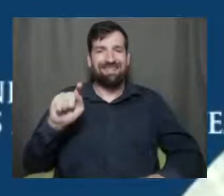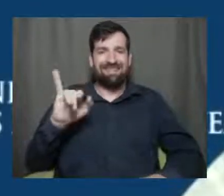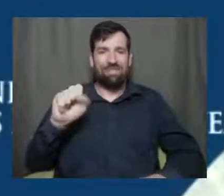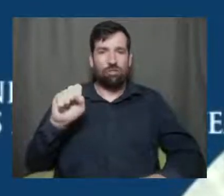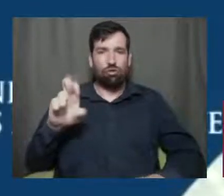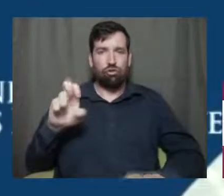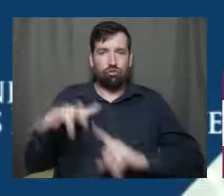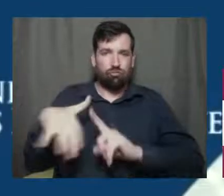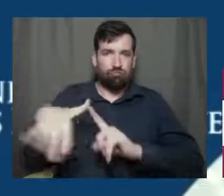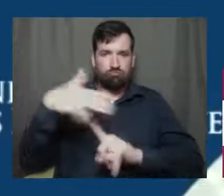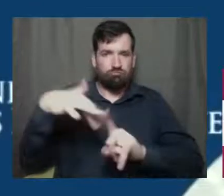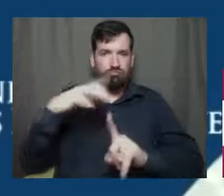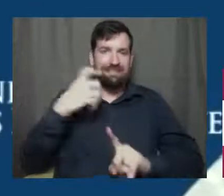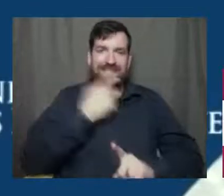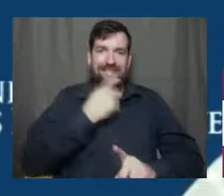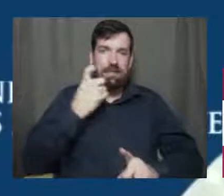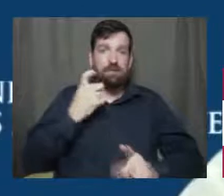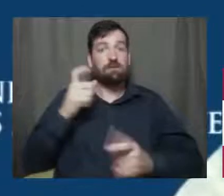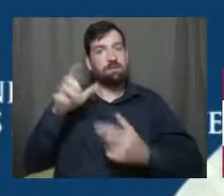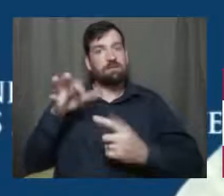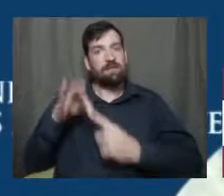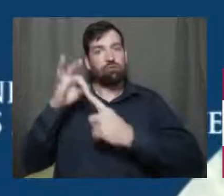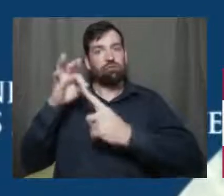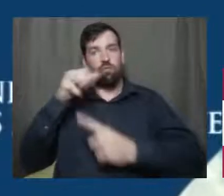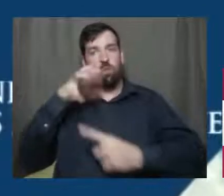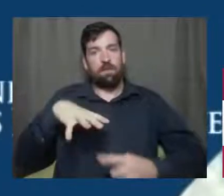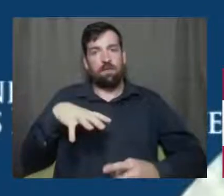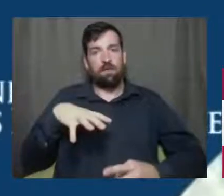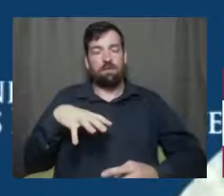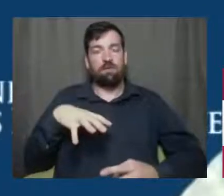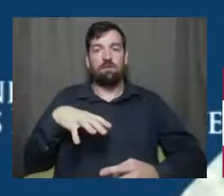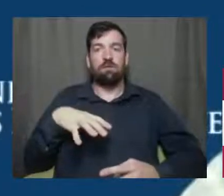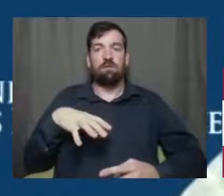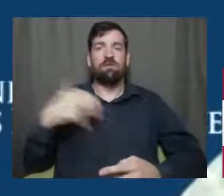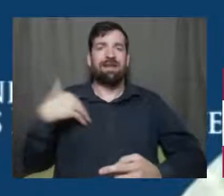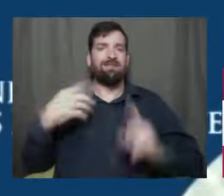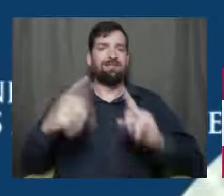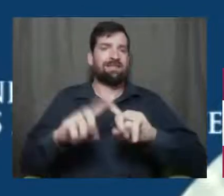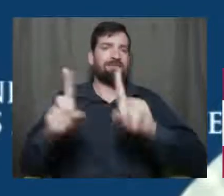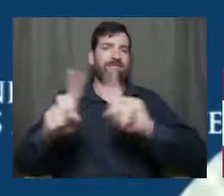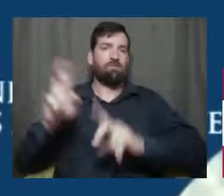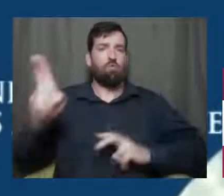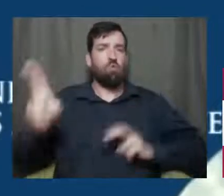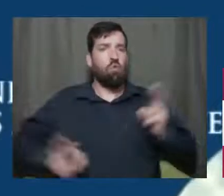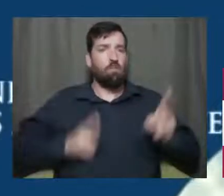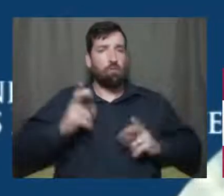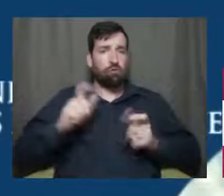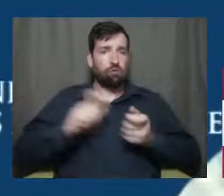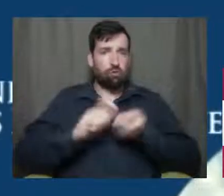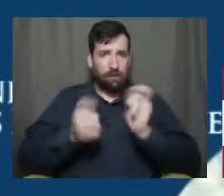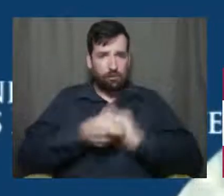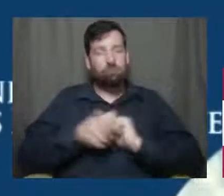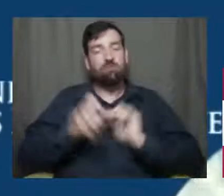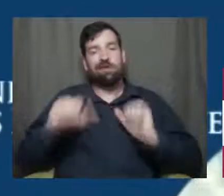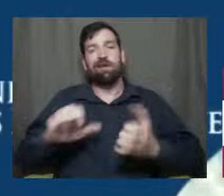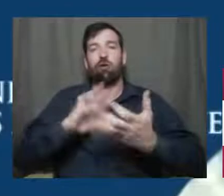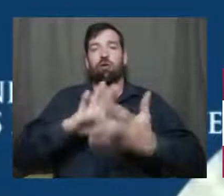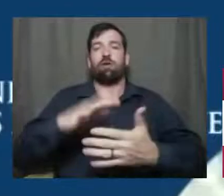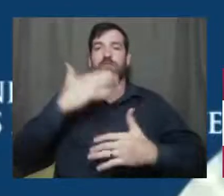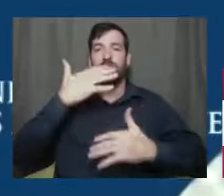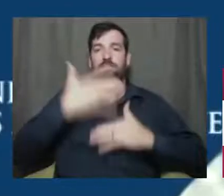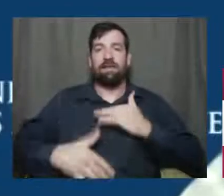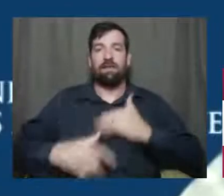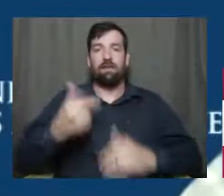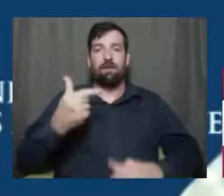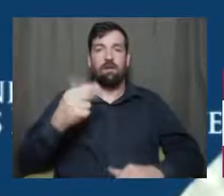them. Some, especially a woman, when they have different hormonal changes, they can have bleeding in their gums. So there